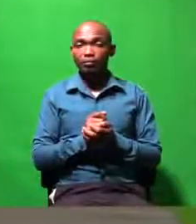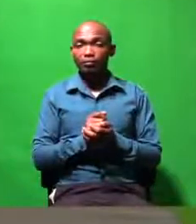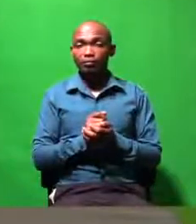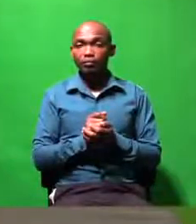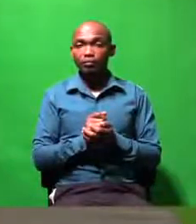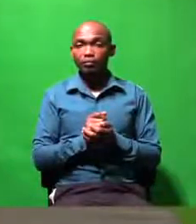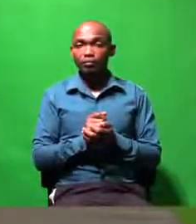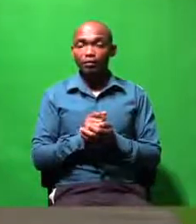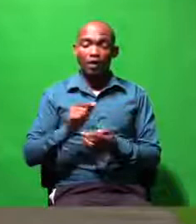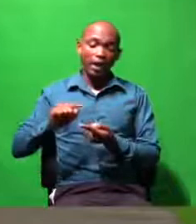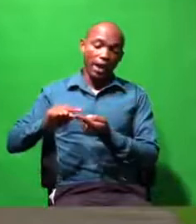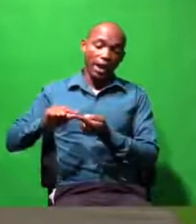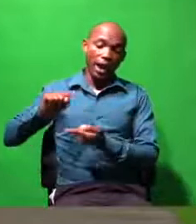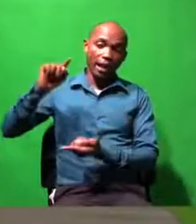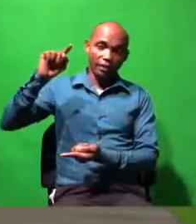Height,